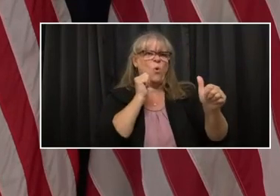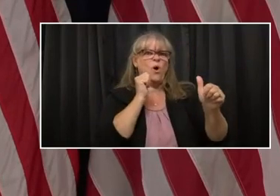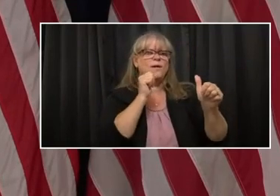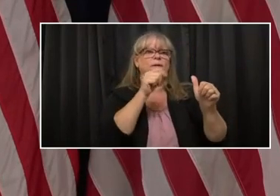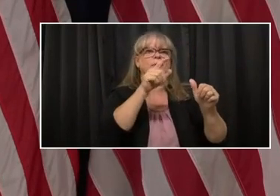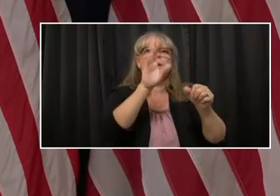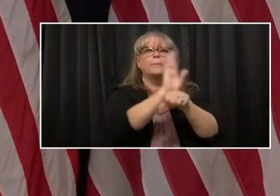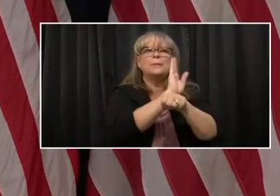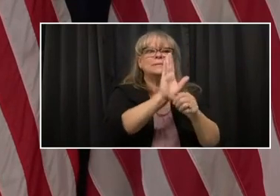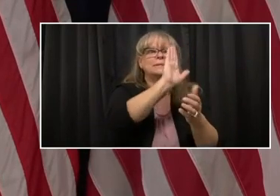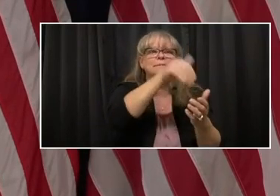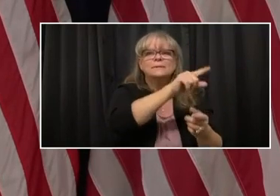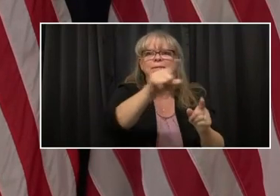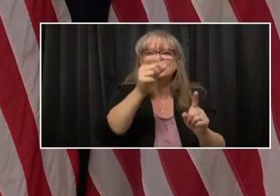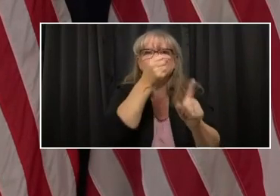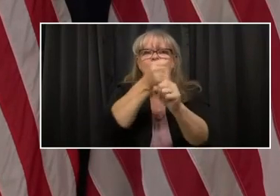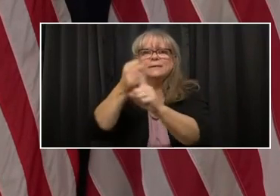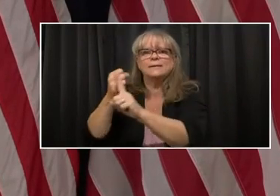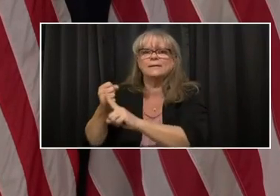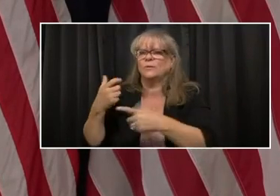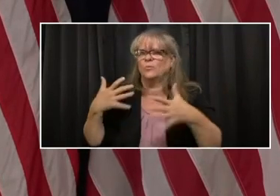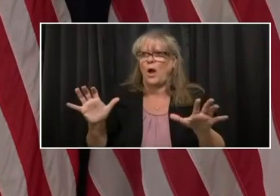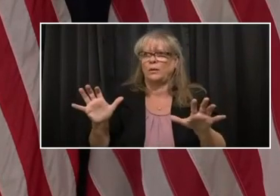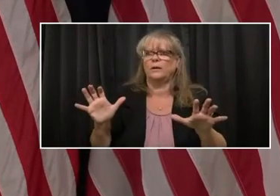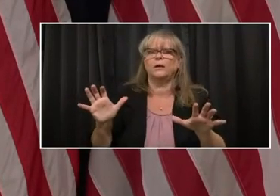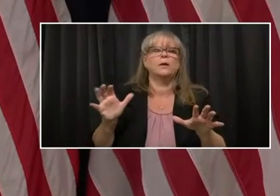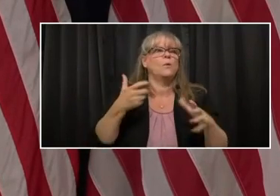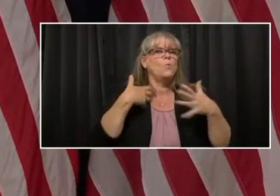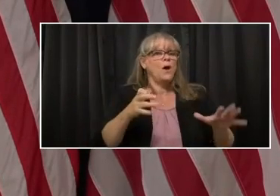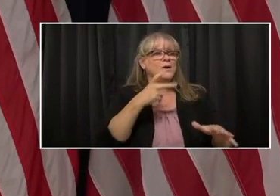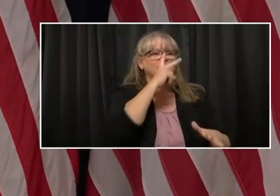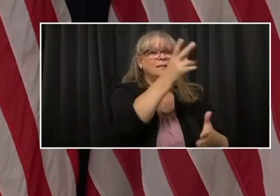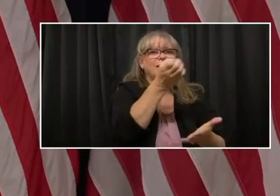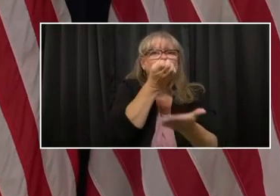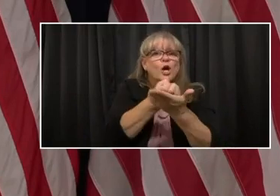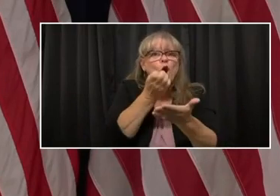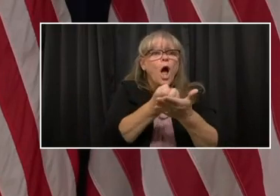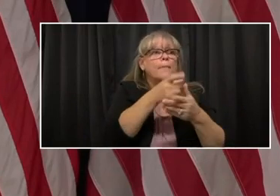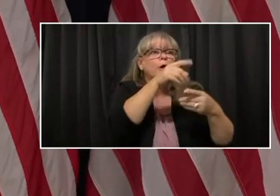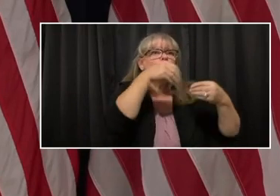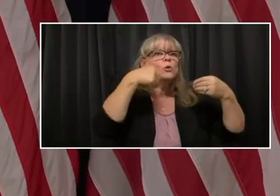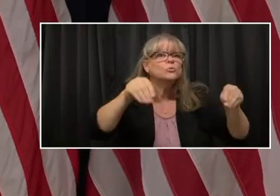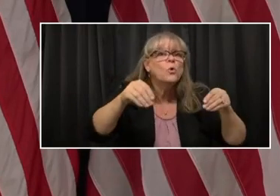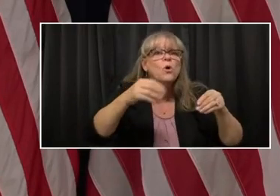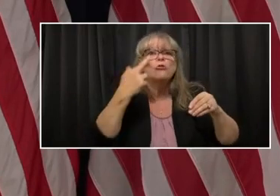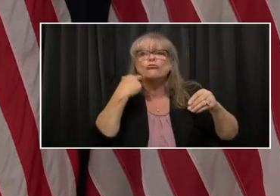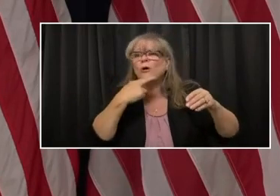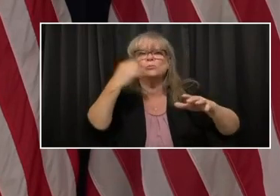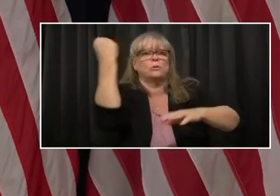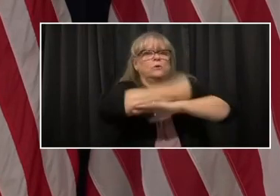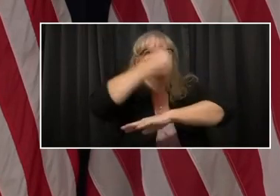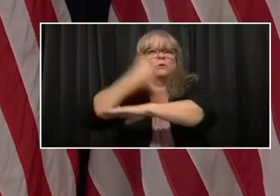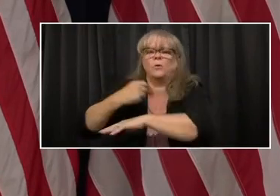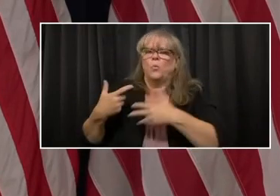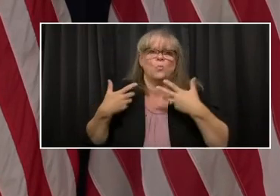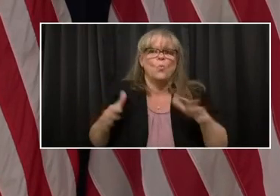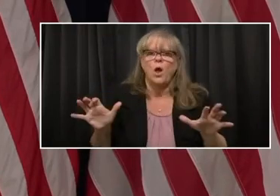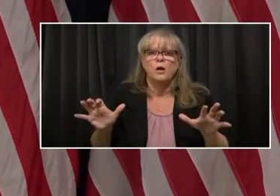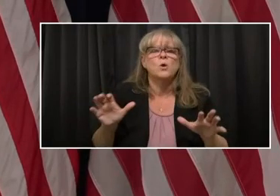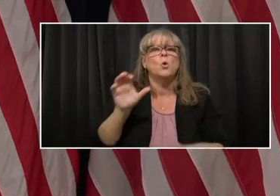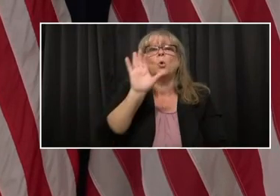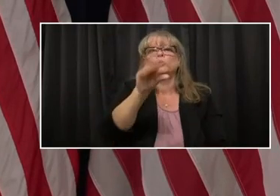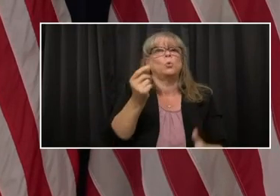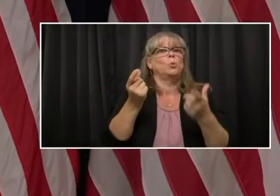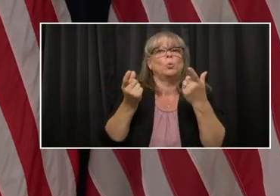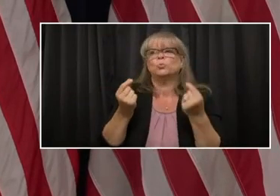you isolate just the class, right? Or the people that were exposed to that person. So rather than close a whole school, we hope it's just 25